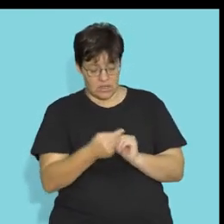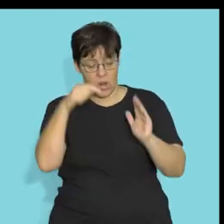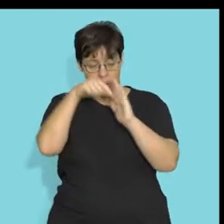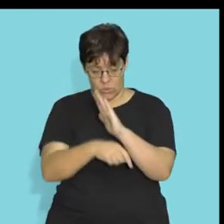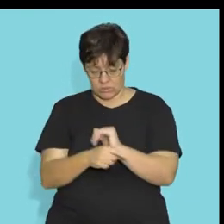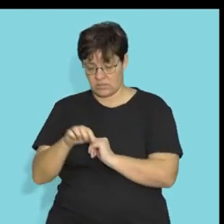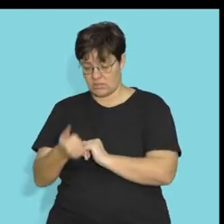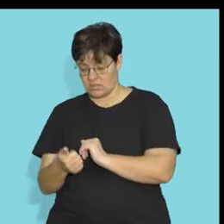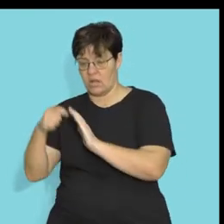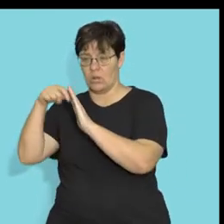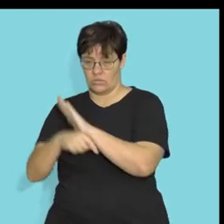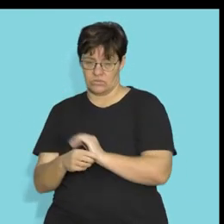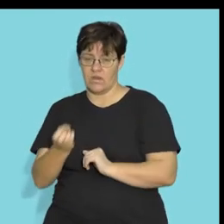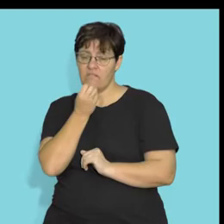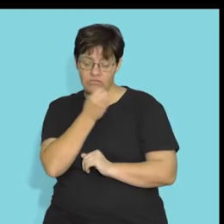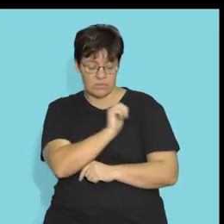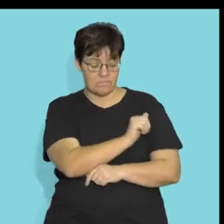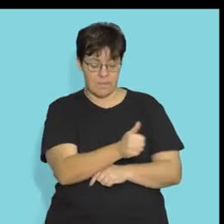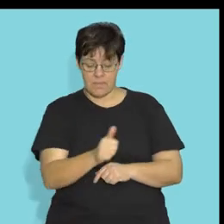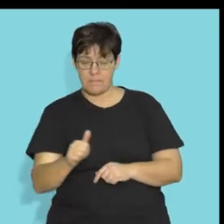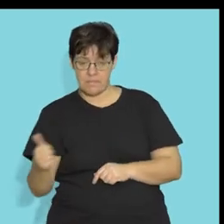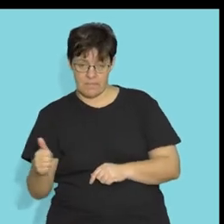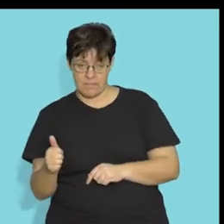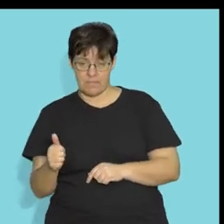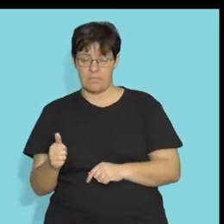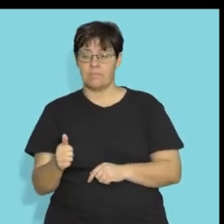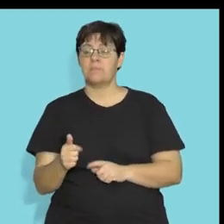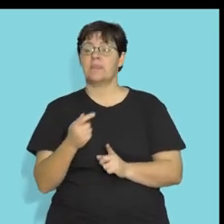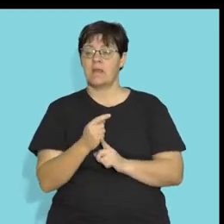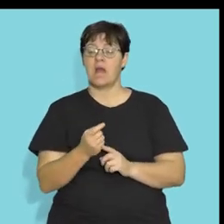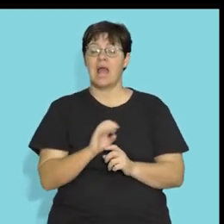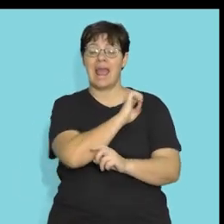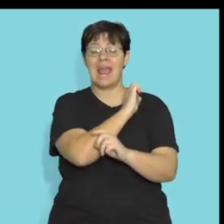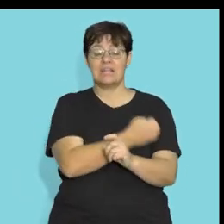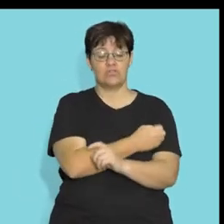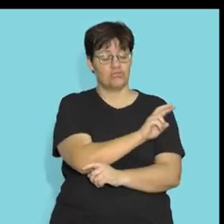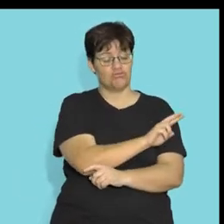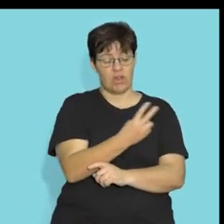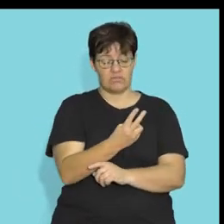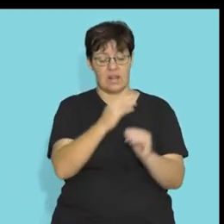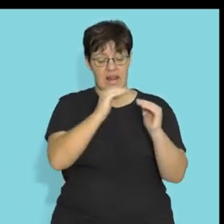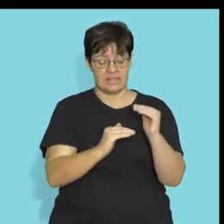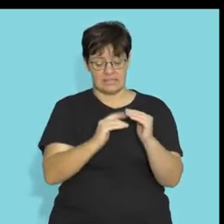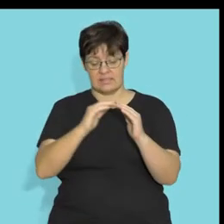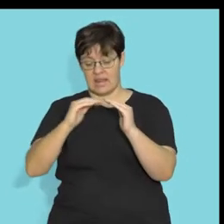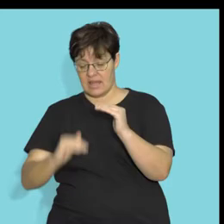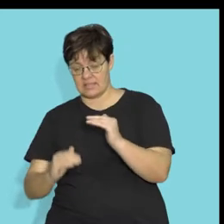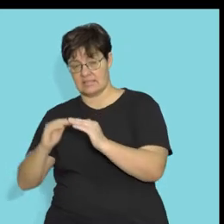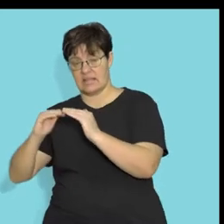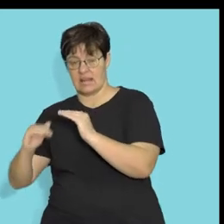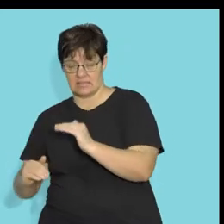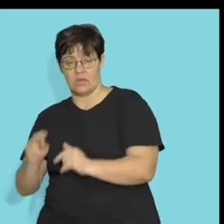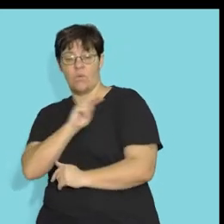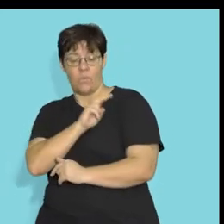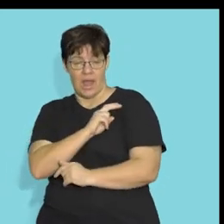through. So as food is passed through along a food chain or food web, the amount of energy transferred gets less and less